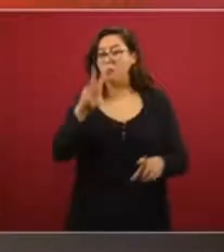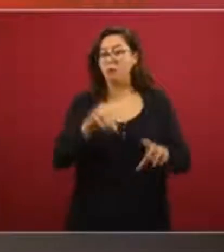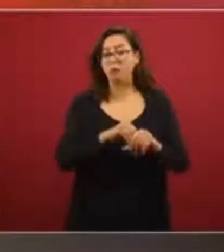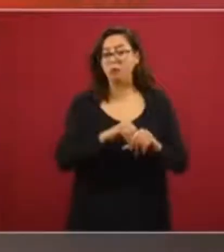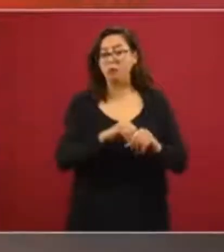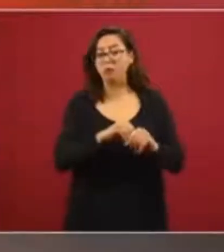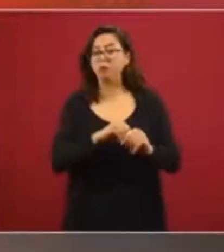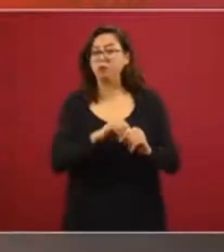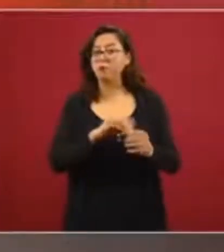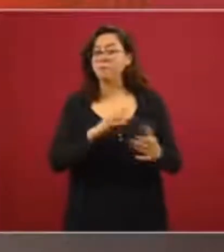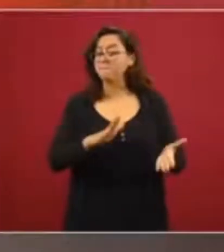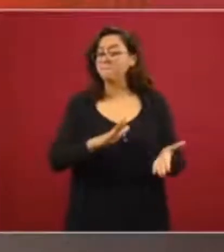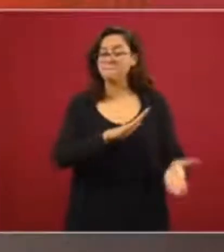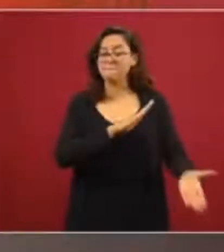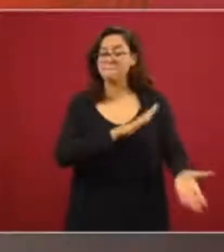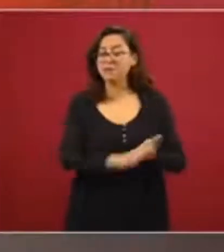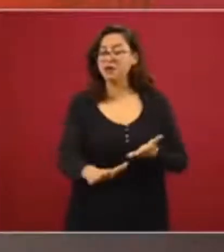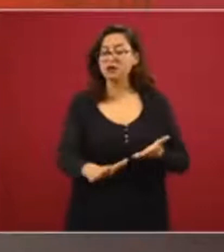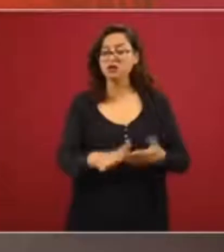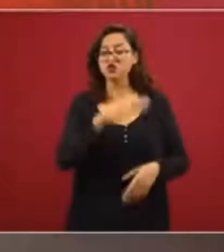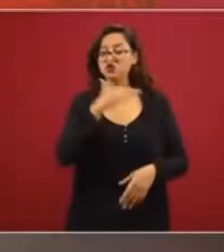para ser